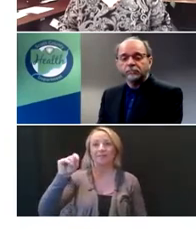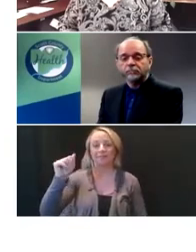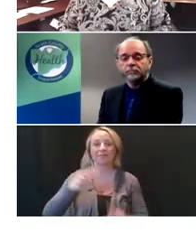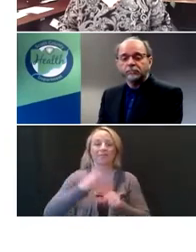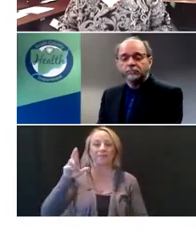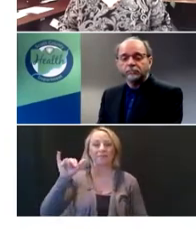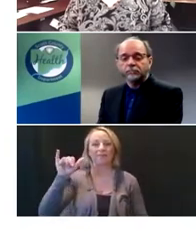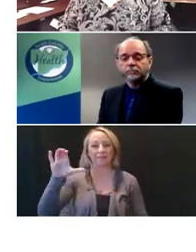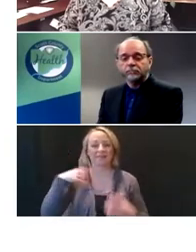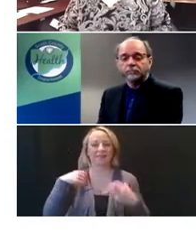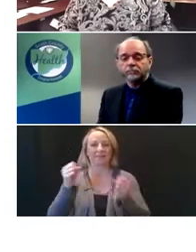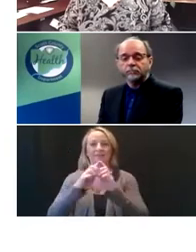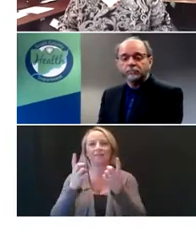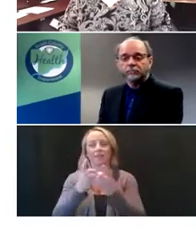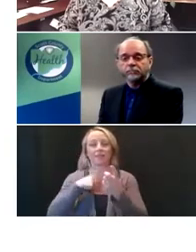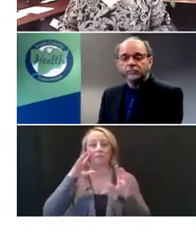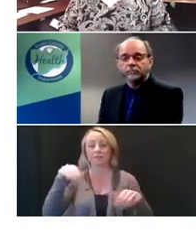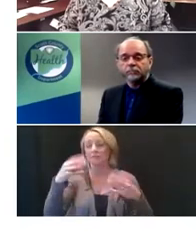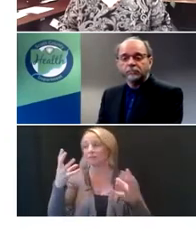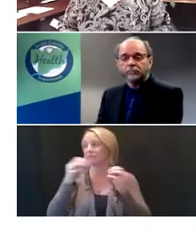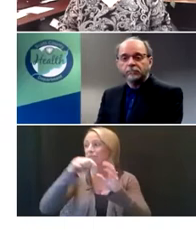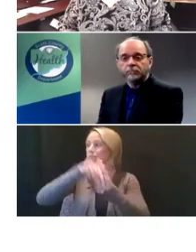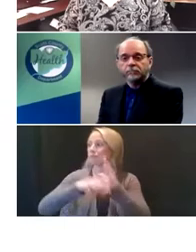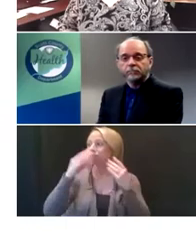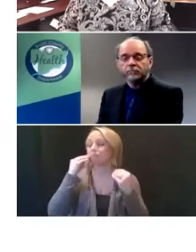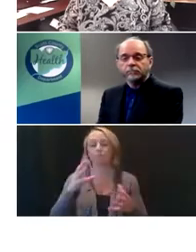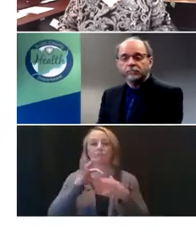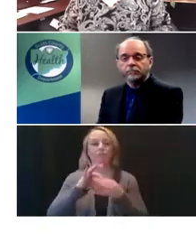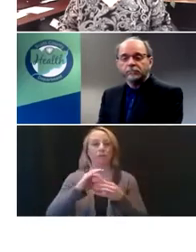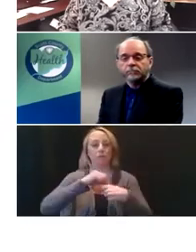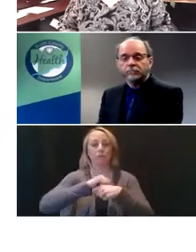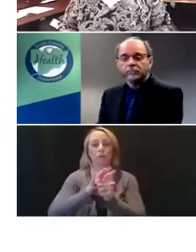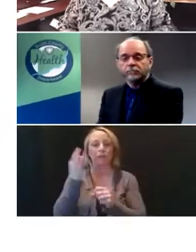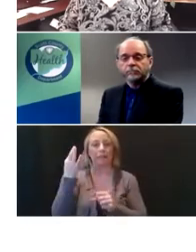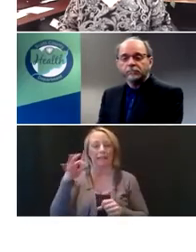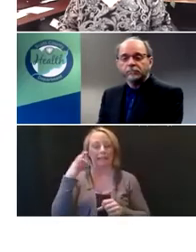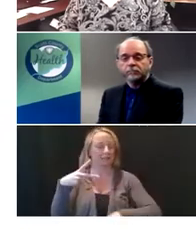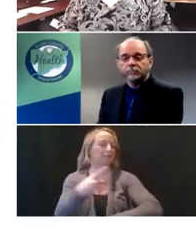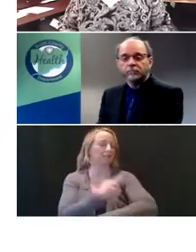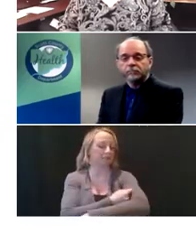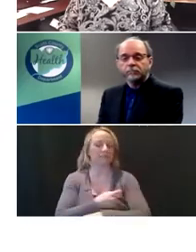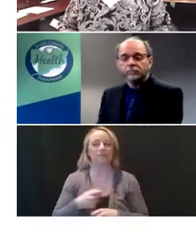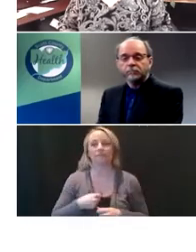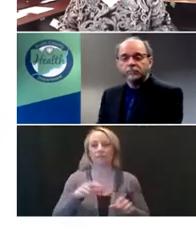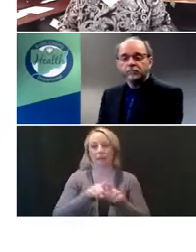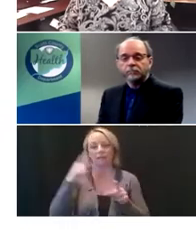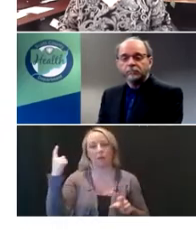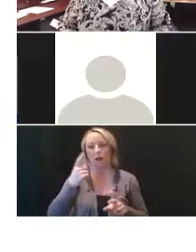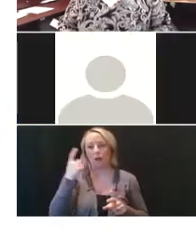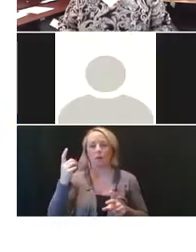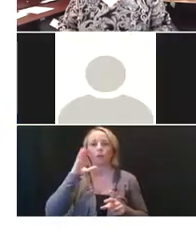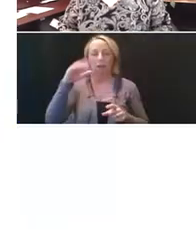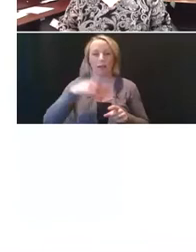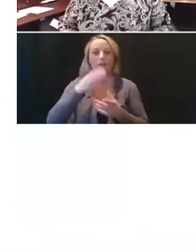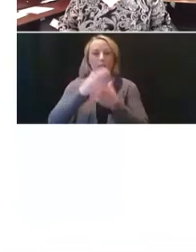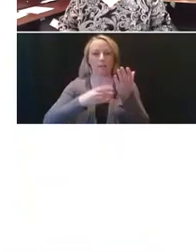Department. We'll give you a little bit more information about the COVID-19 vaccine. As always, they will have talking points and then we'll